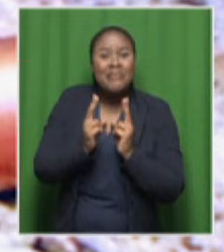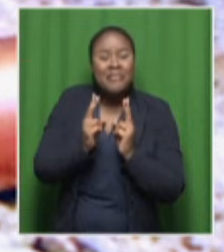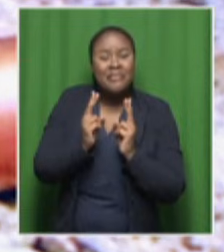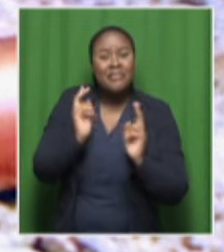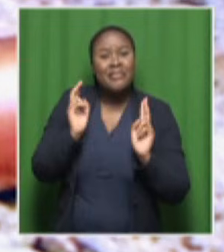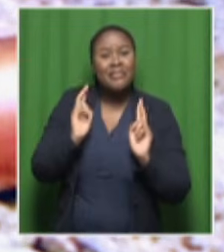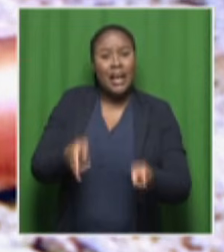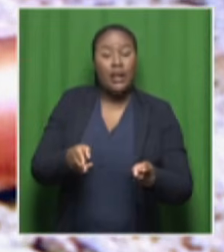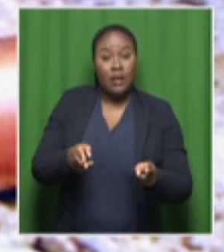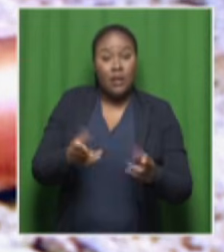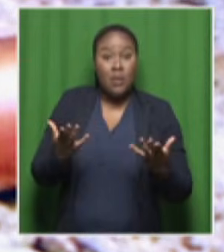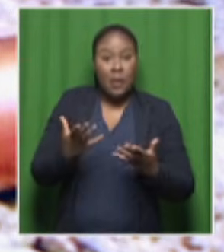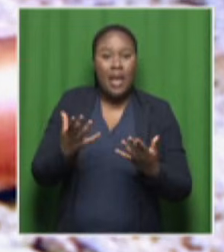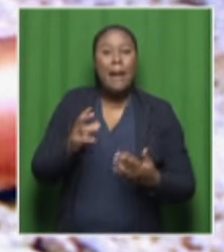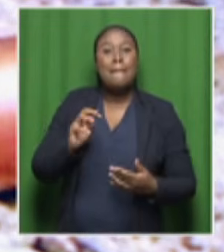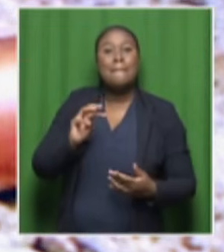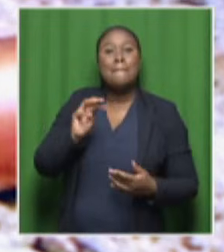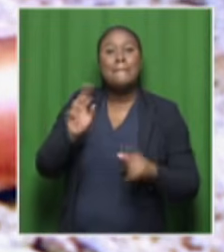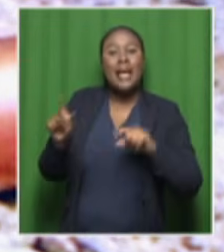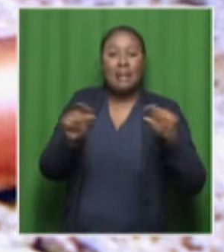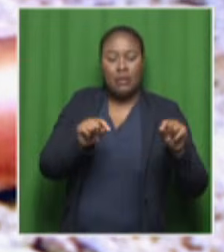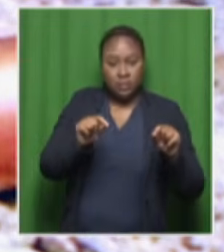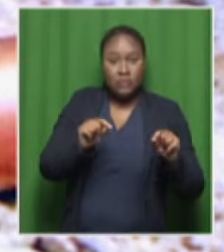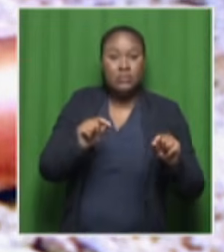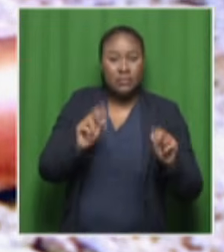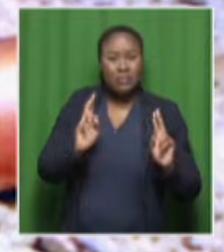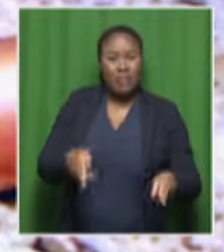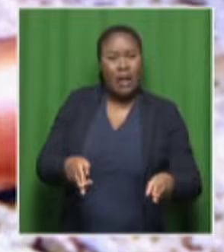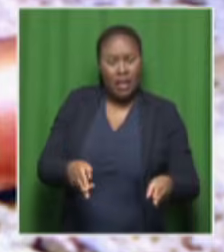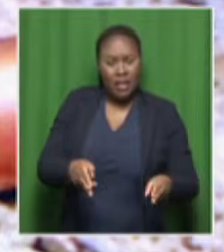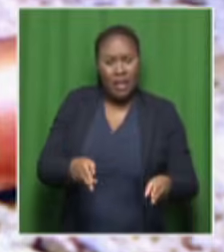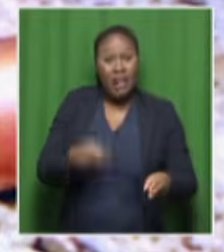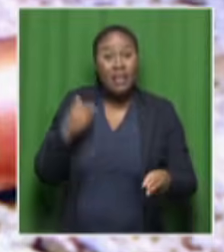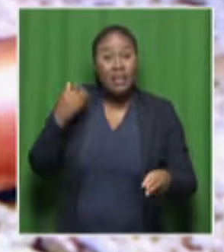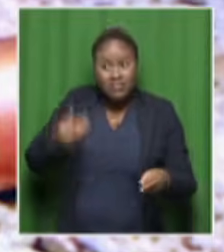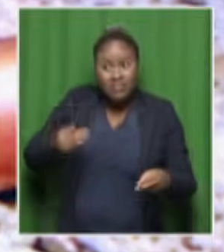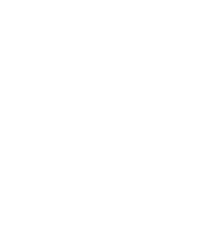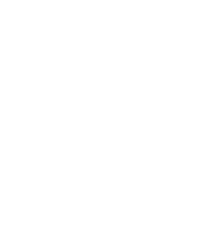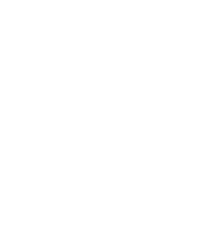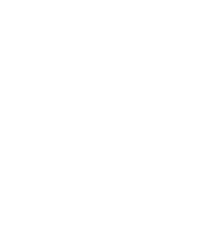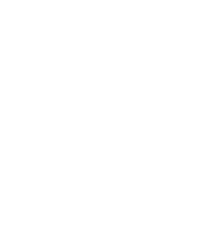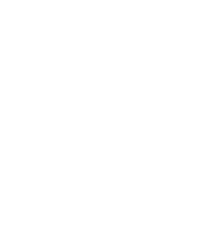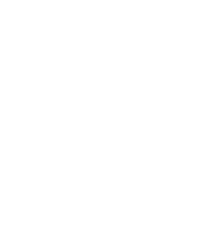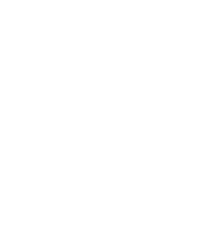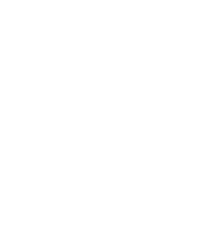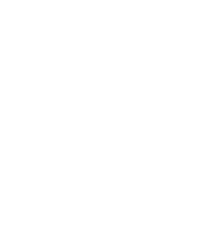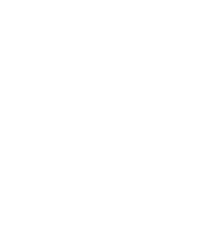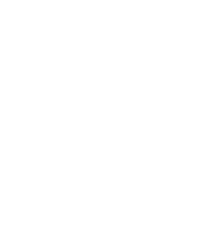Beacon Valley in Mitchell's Plain. So this is an ongoing situation. Let us know your thoughts.